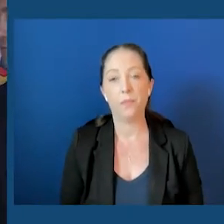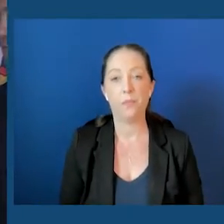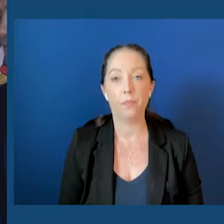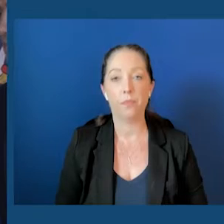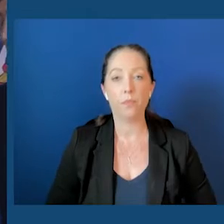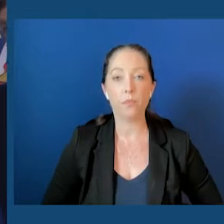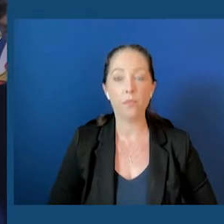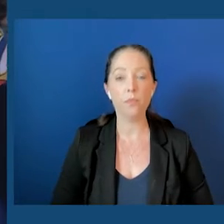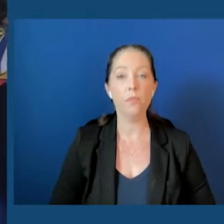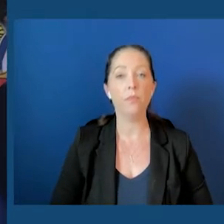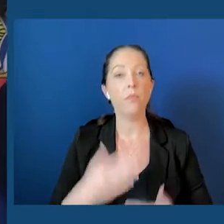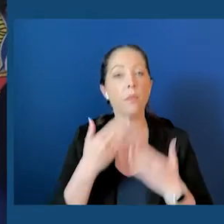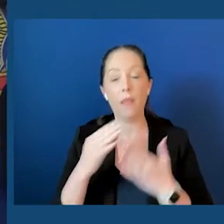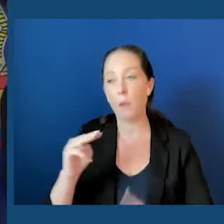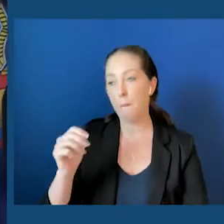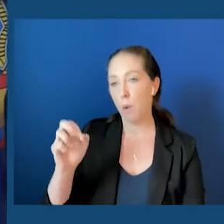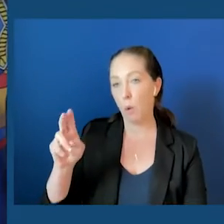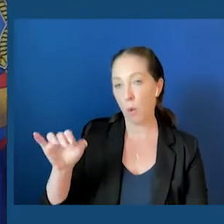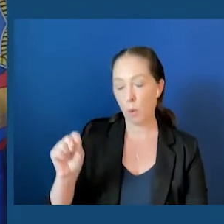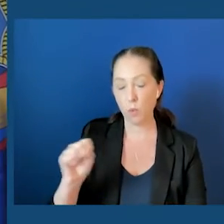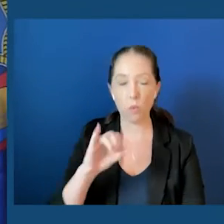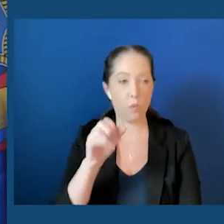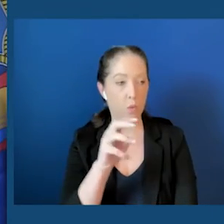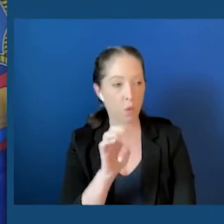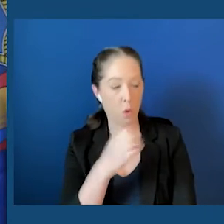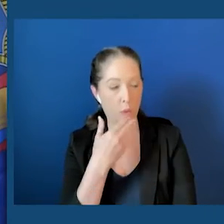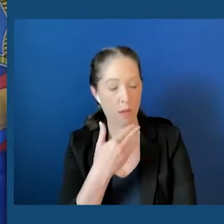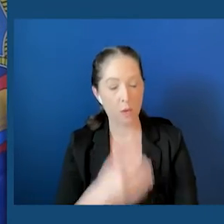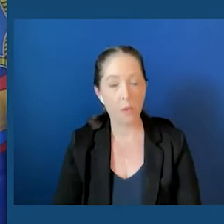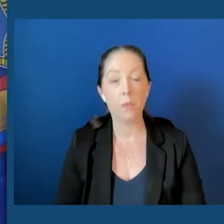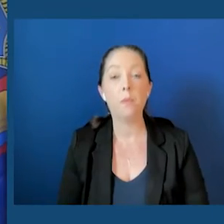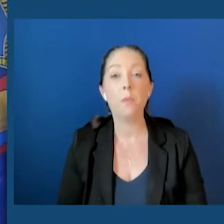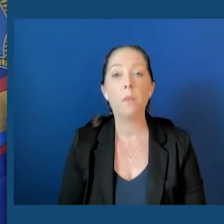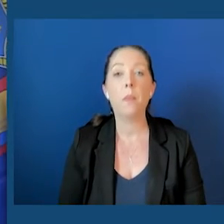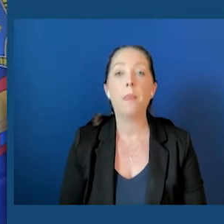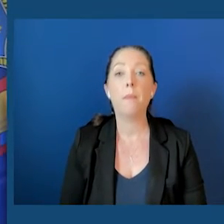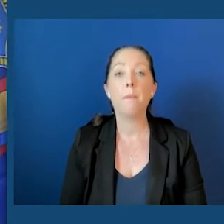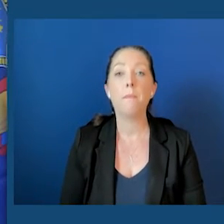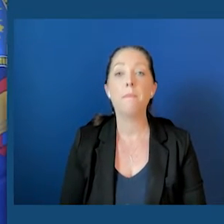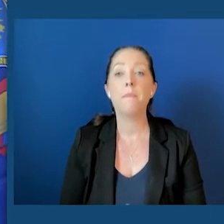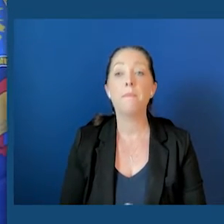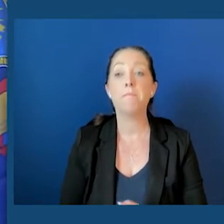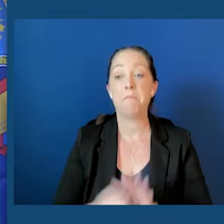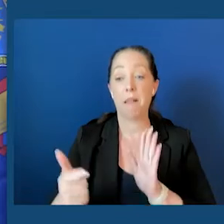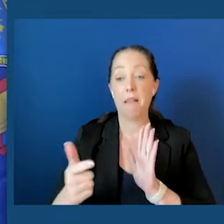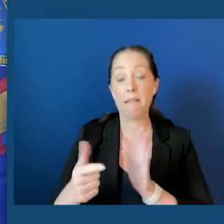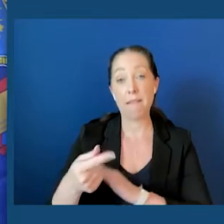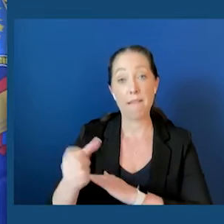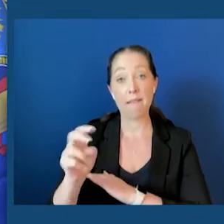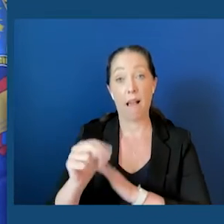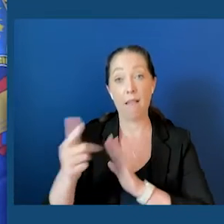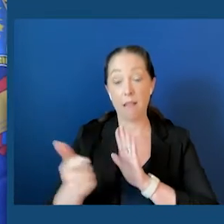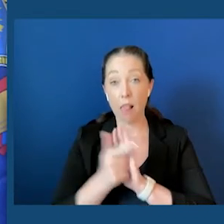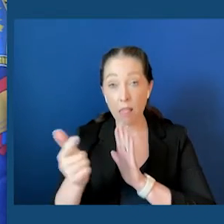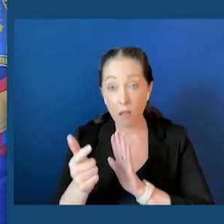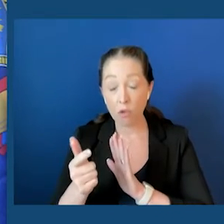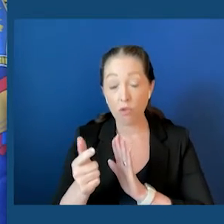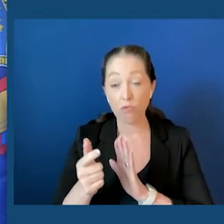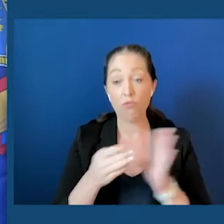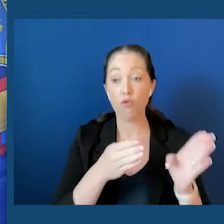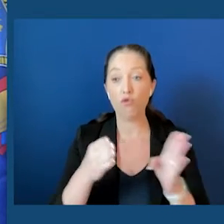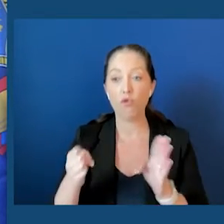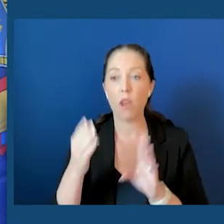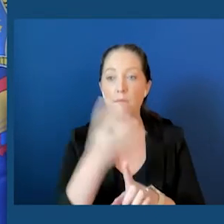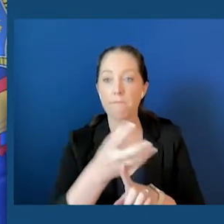Thank you, Marcos, and thank you, Joe. Getting illegal guns off of the street is a big part of reducing